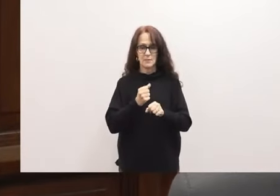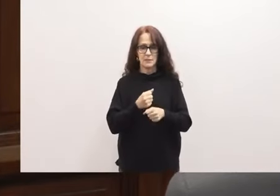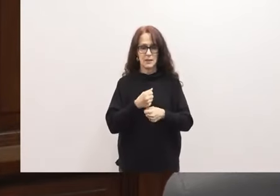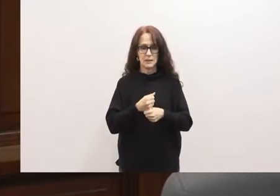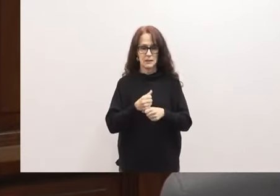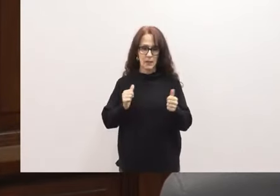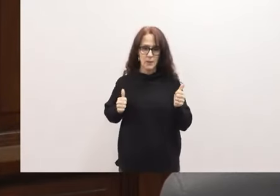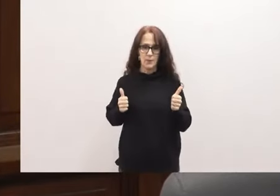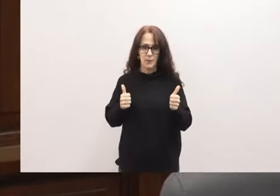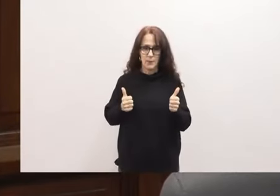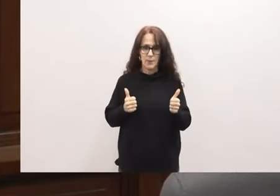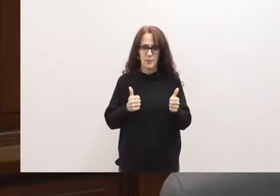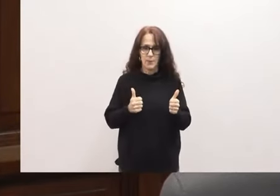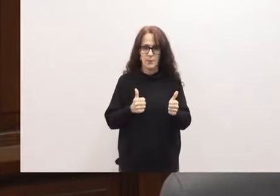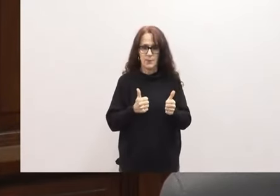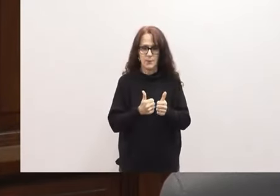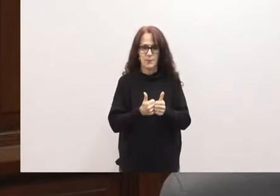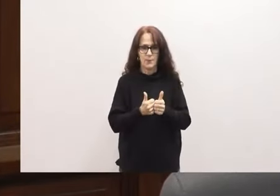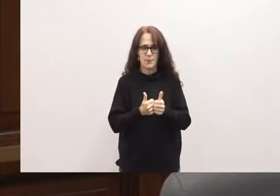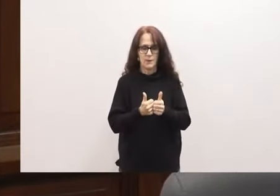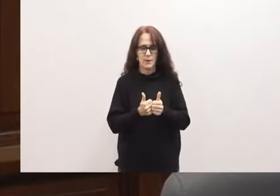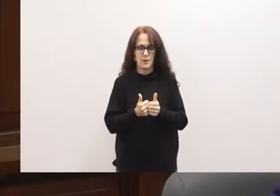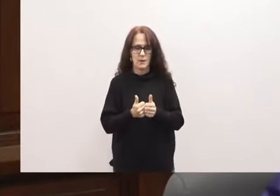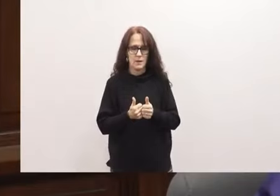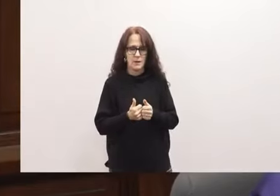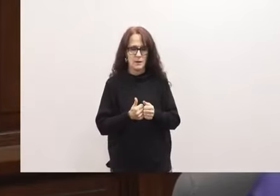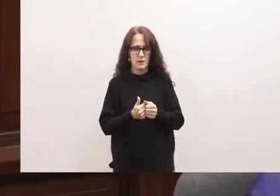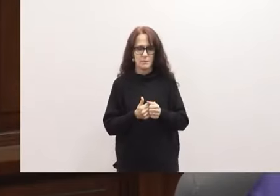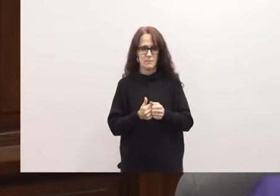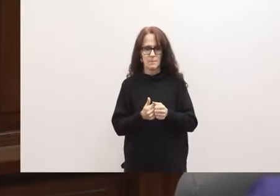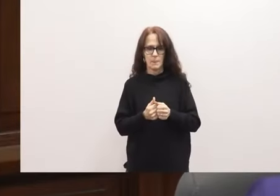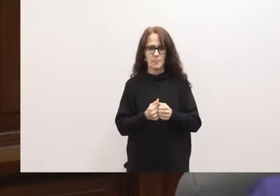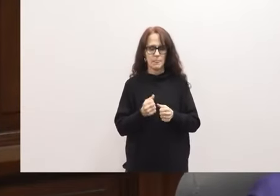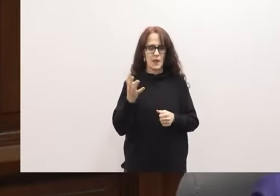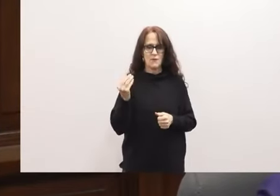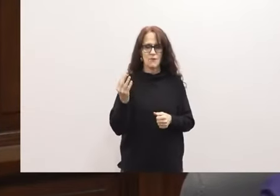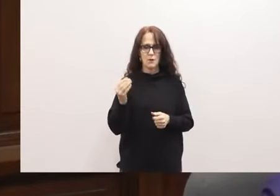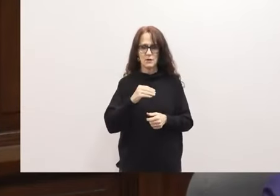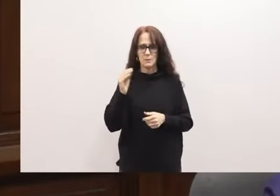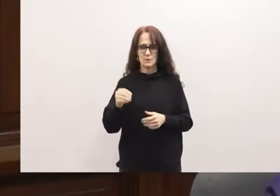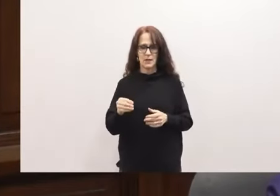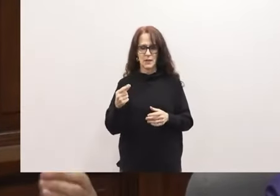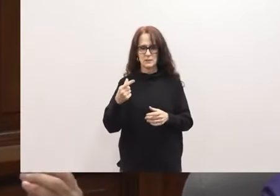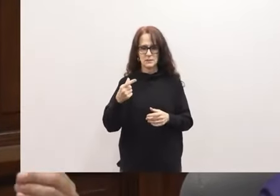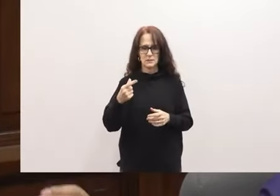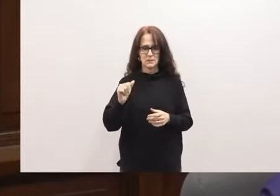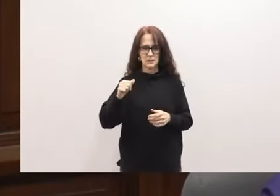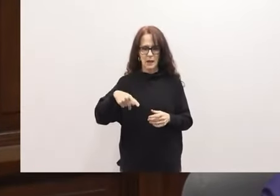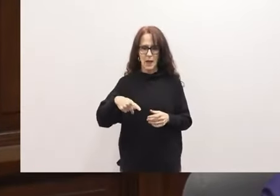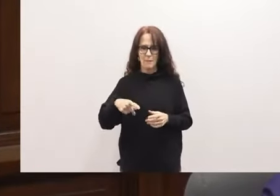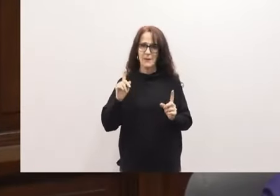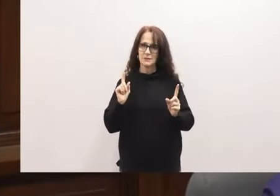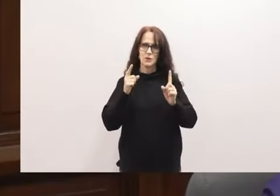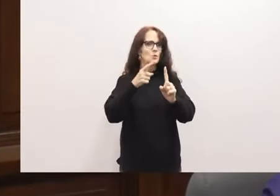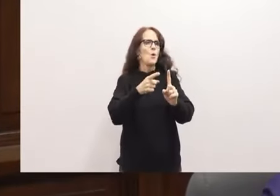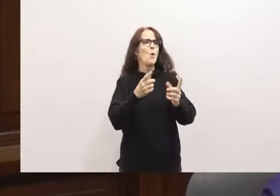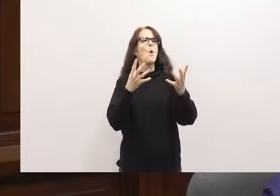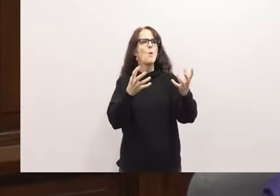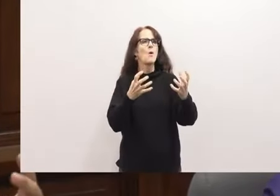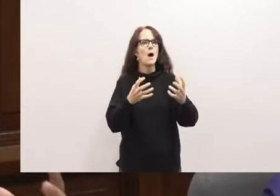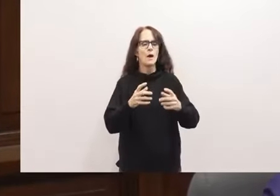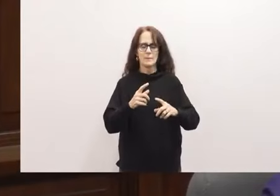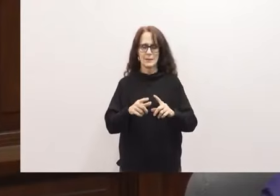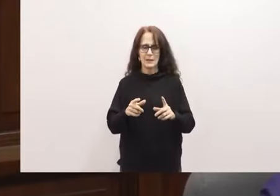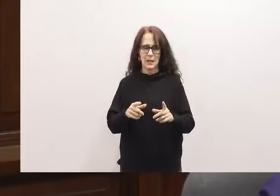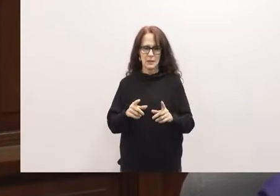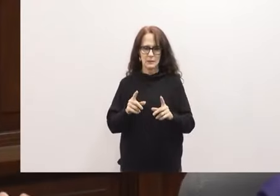ground here, right? I'm not gonna make up a 14% gap. I mean, that's the goal. Yes, we absolutely wanna strive for that. Again, not